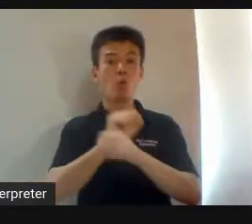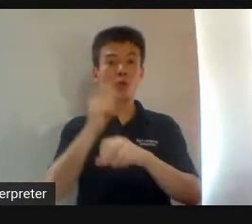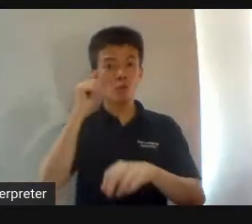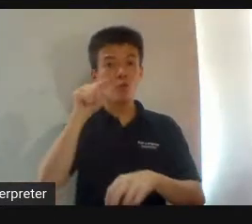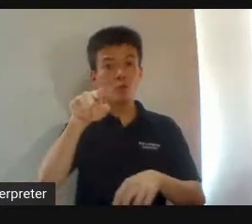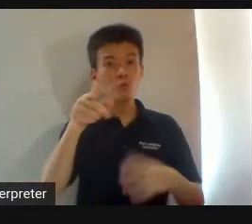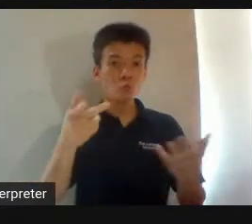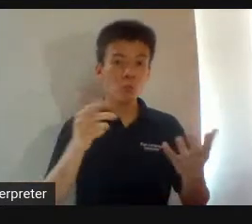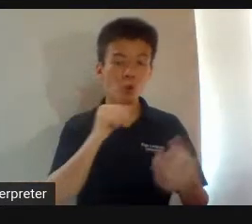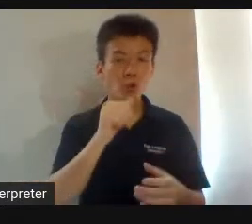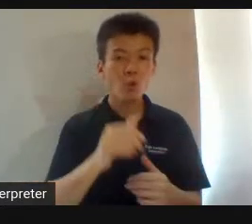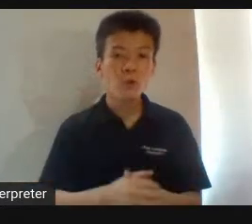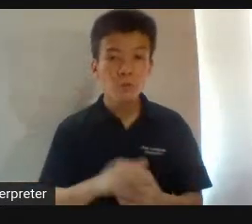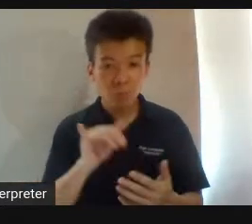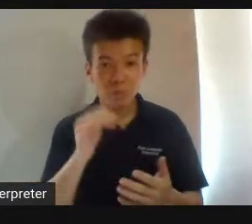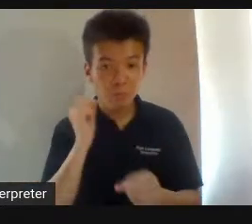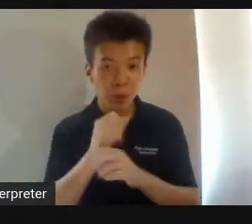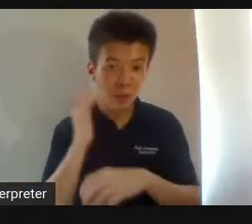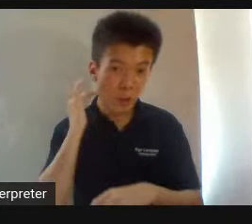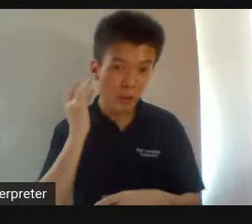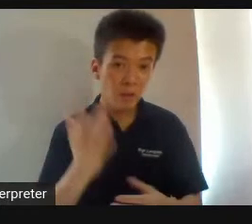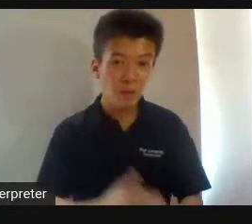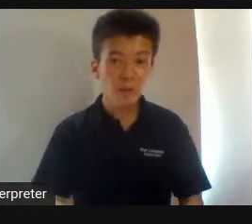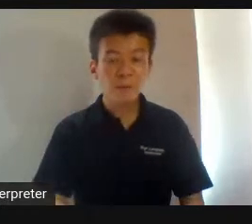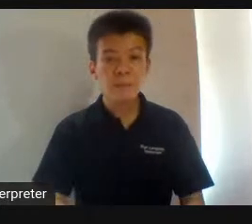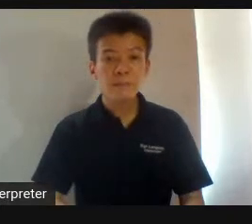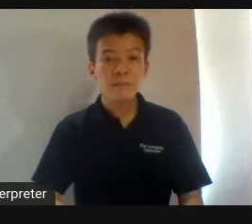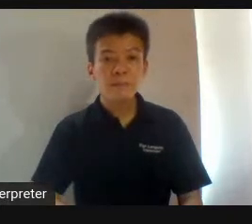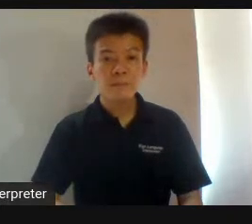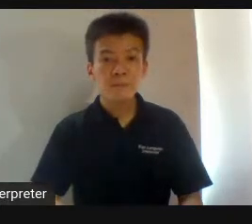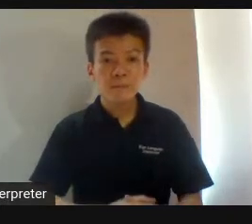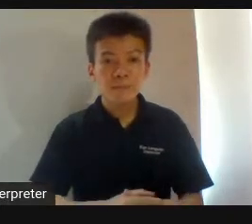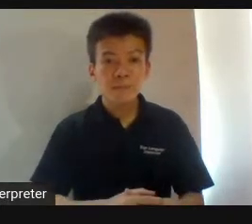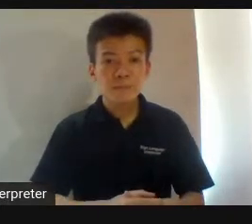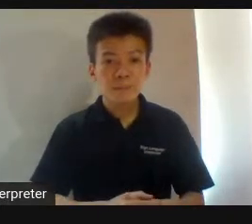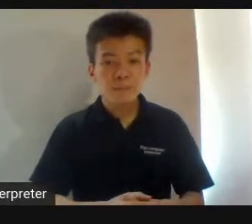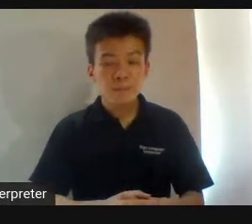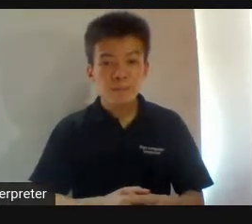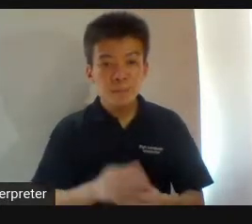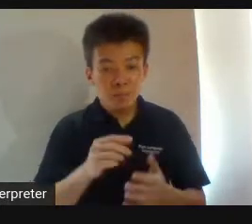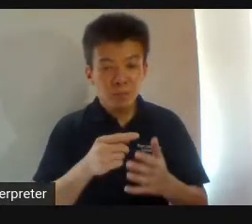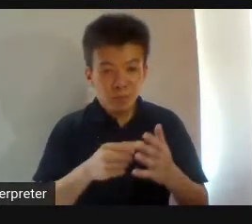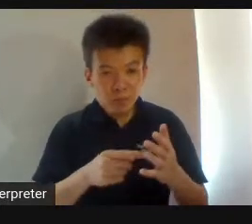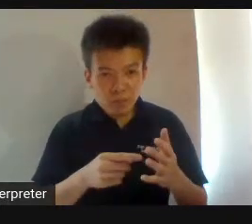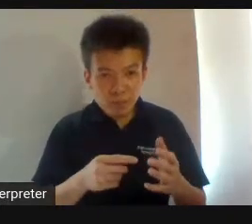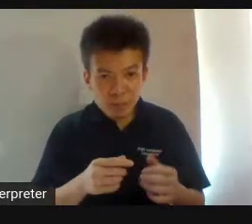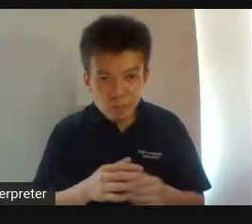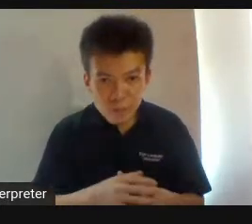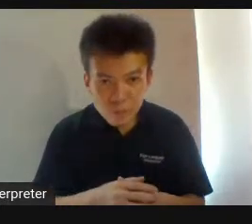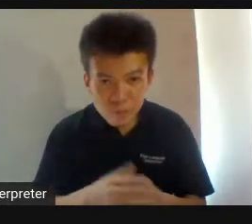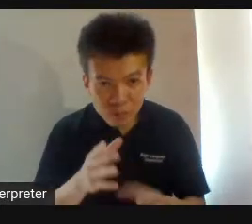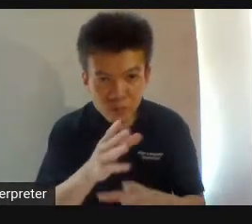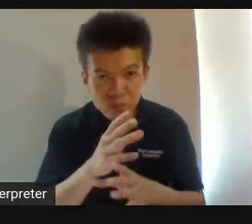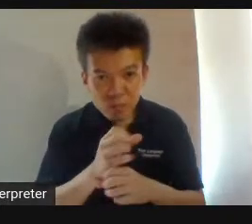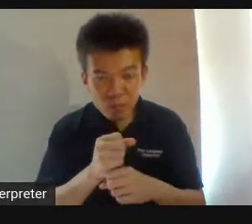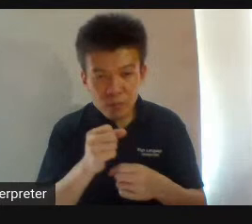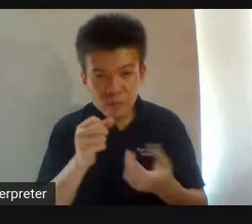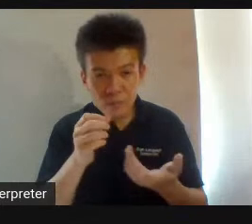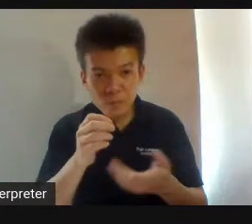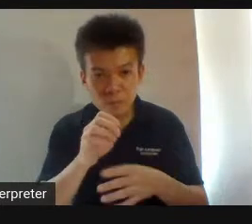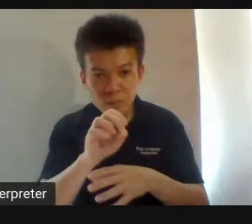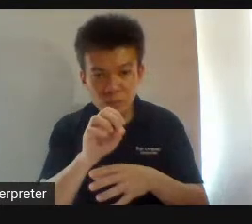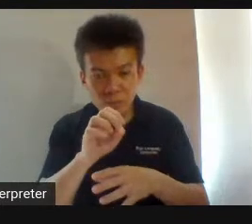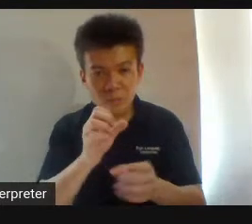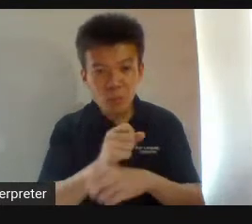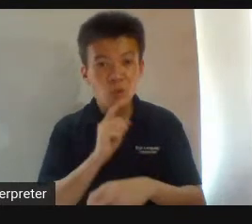or not. If that makes sense. Yeah. I think just I was going to add on as well, just to say exactly that, I think getting informed and